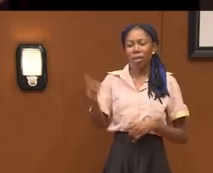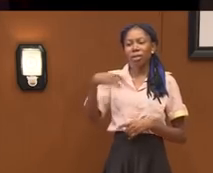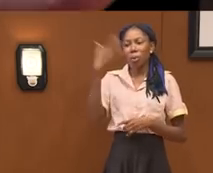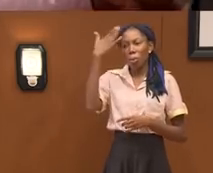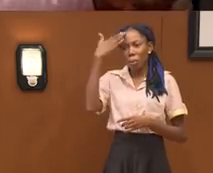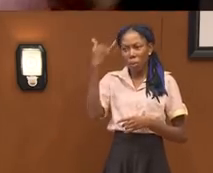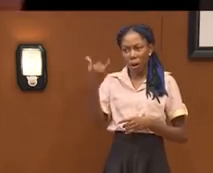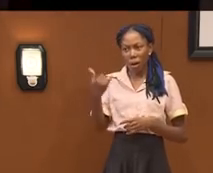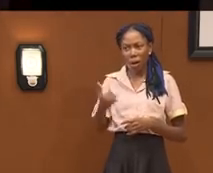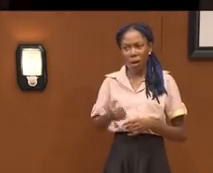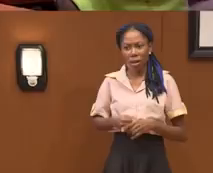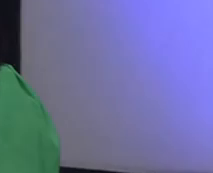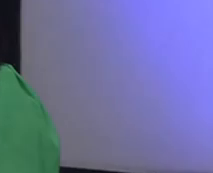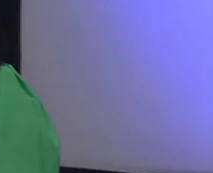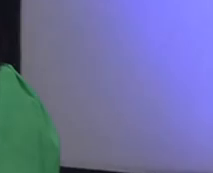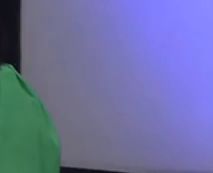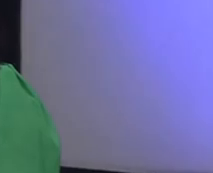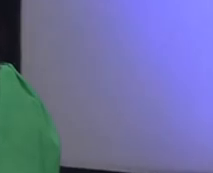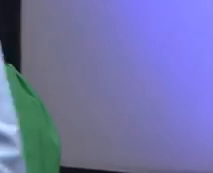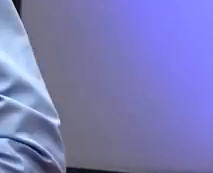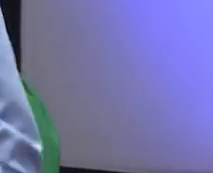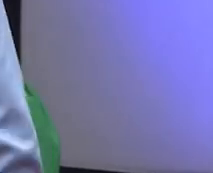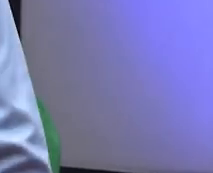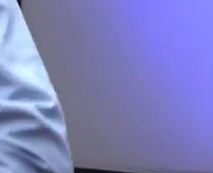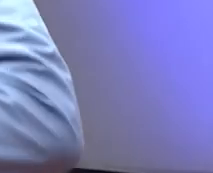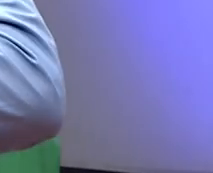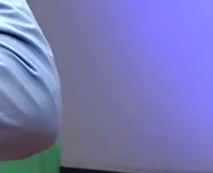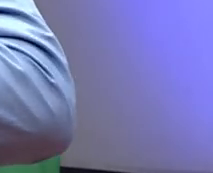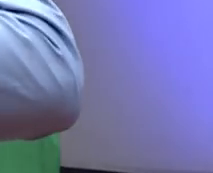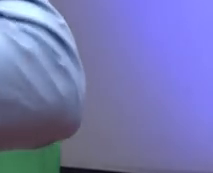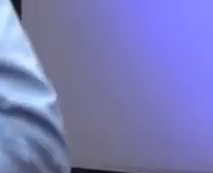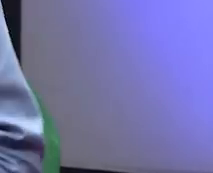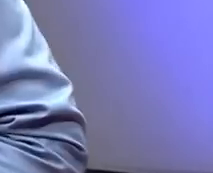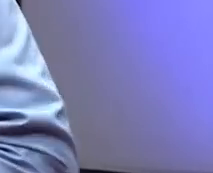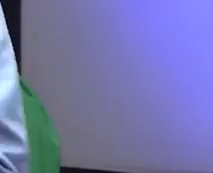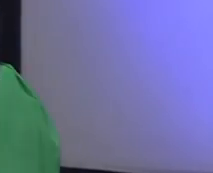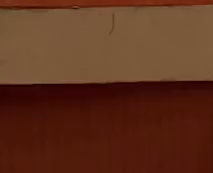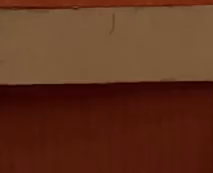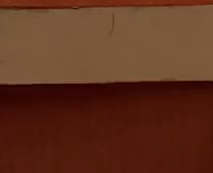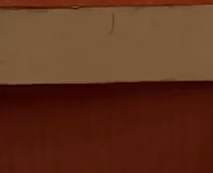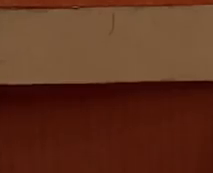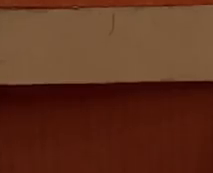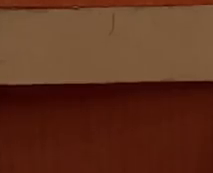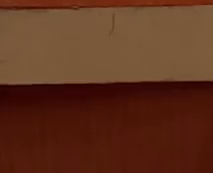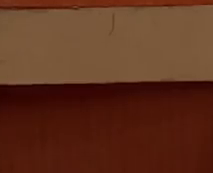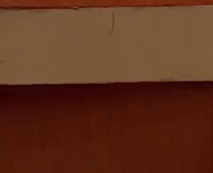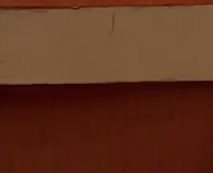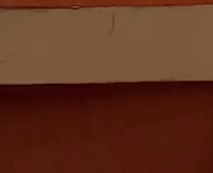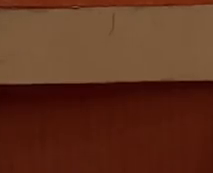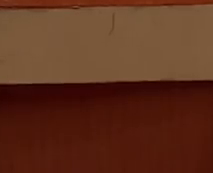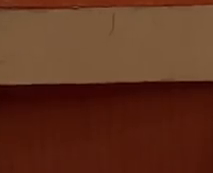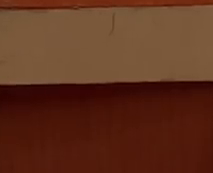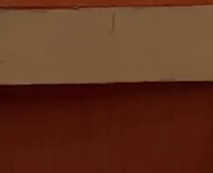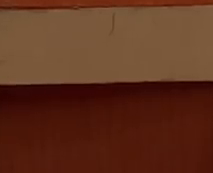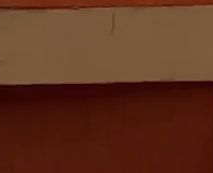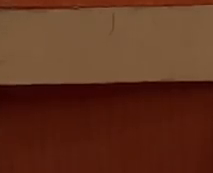it because he didn't open the house for me to see. The plaintiff, Iwelu Augustine, alleges that Obiora Sylvester has been defaulting on